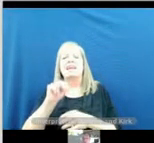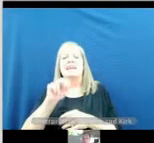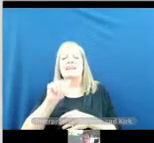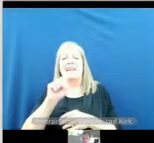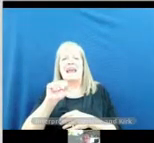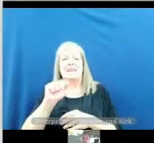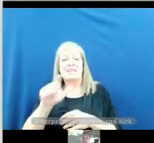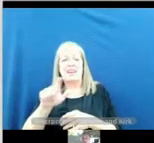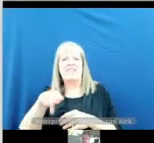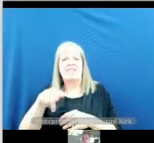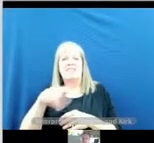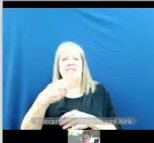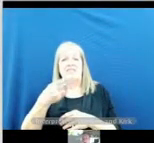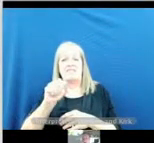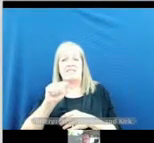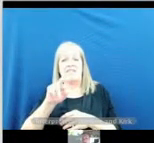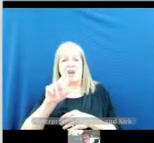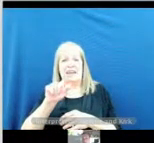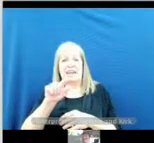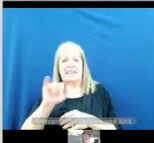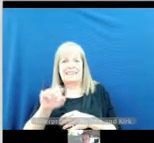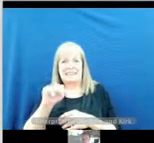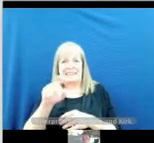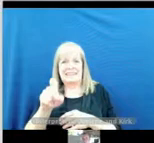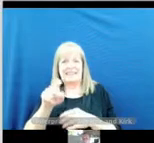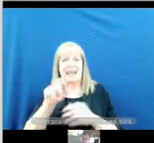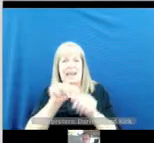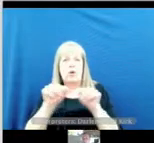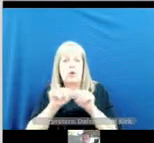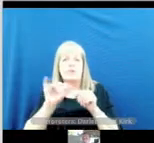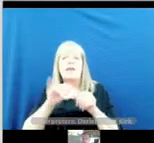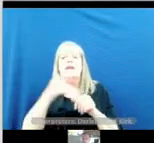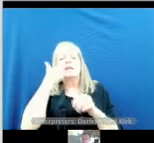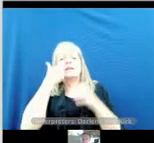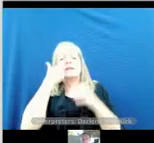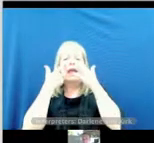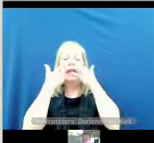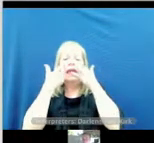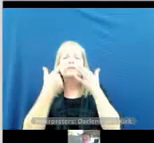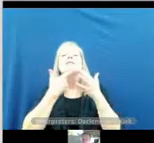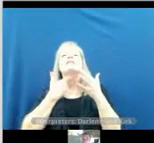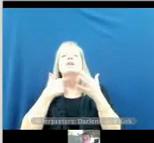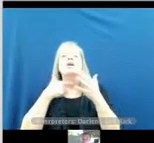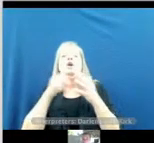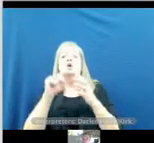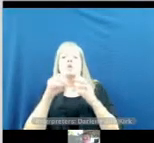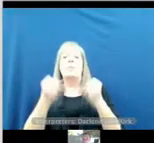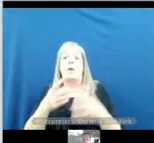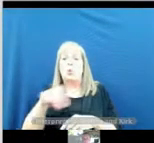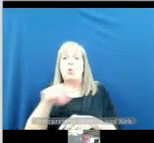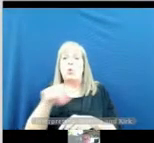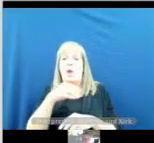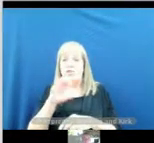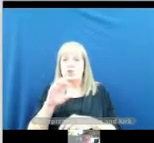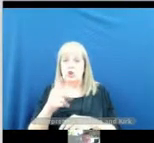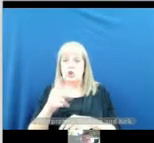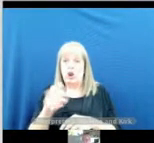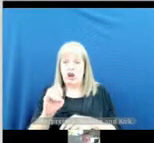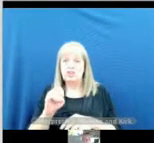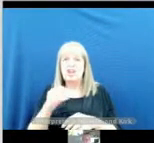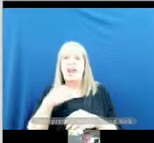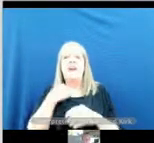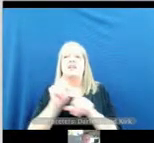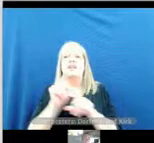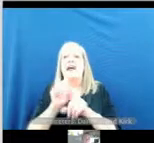cavity and the upper palate cavity. And so many folks with charge syndrome are born with a cleft palate,